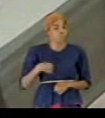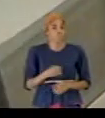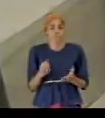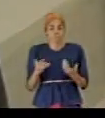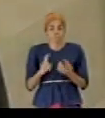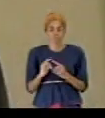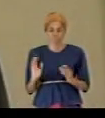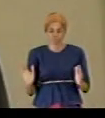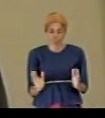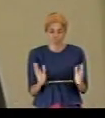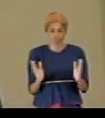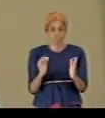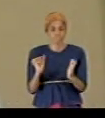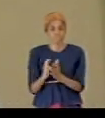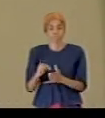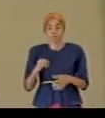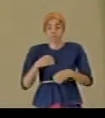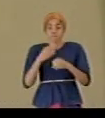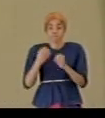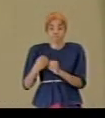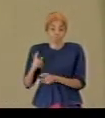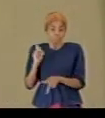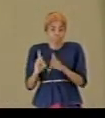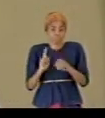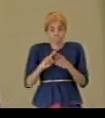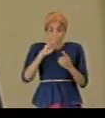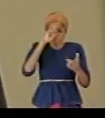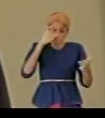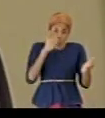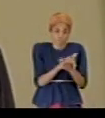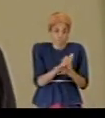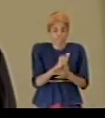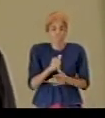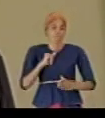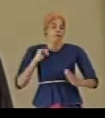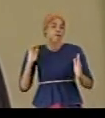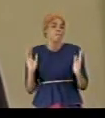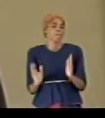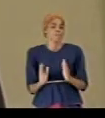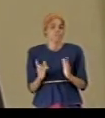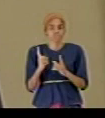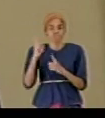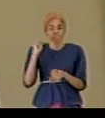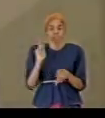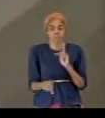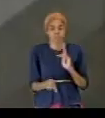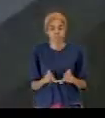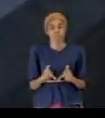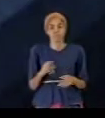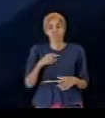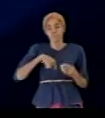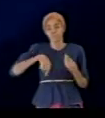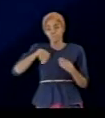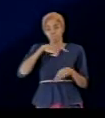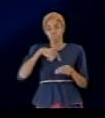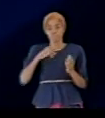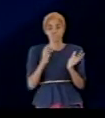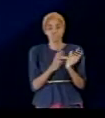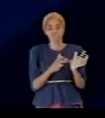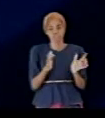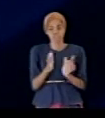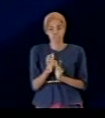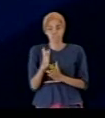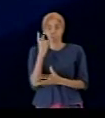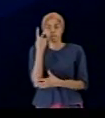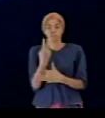persuade the people. Convince the people. Convict the people. Persuading them concerning Jesus,